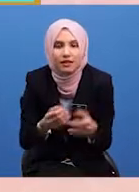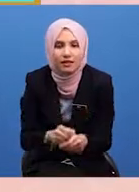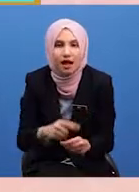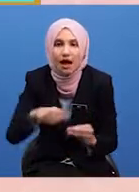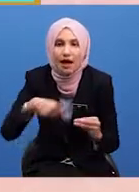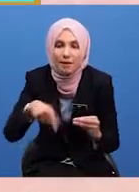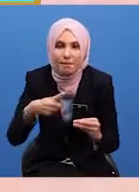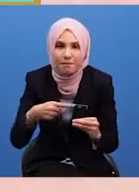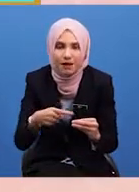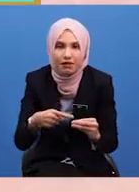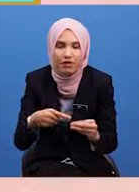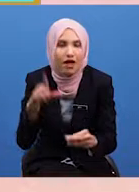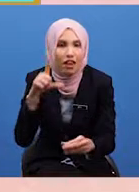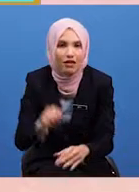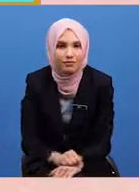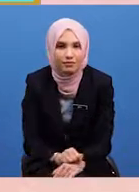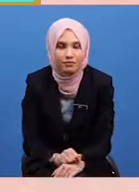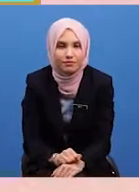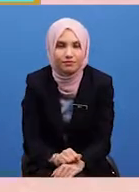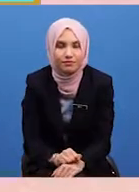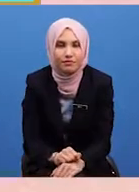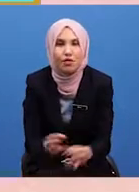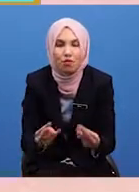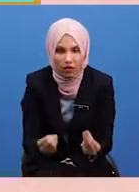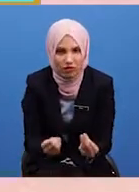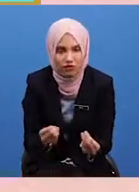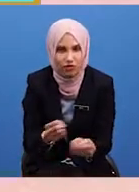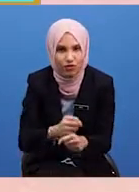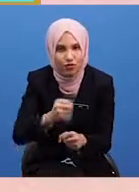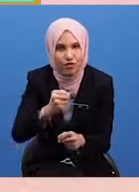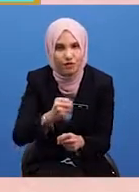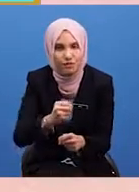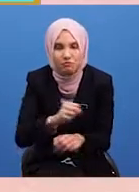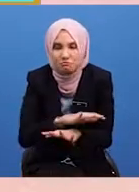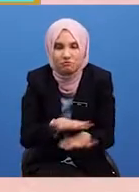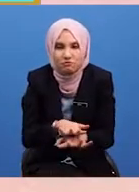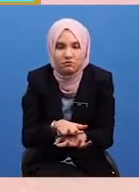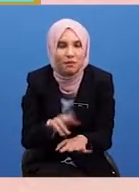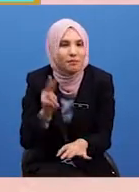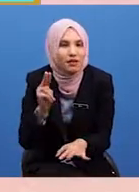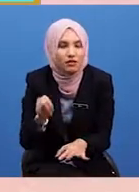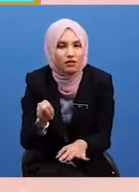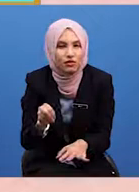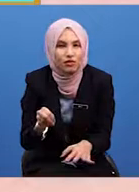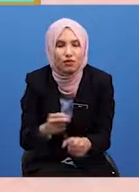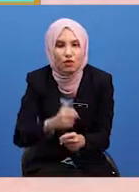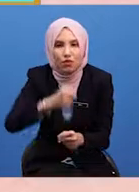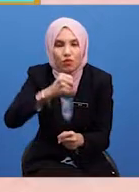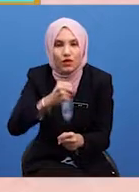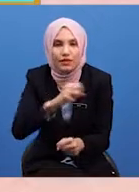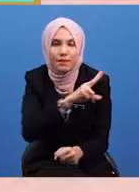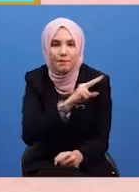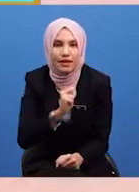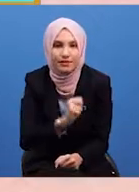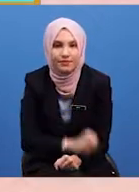He explains that he wants to win in an honest way and he doesn't deserve to win. Besides that,